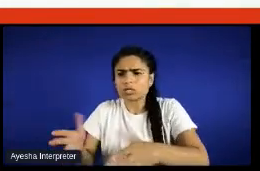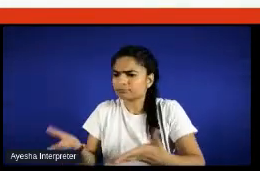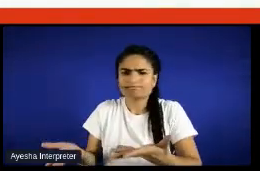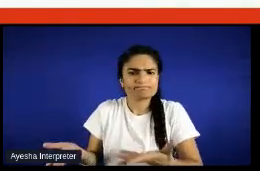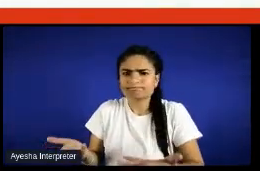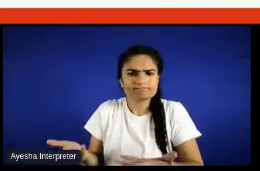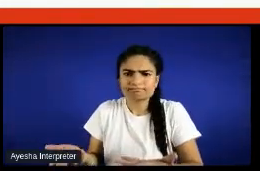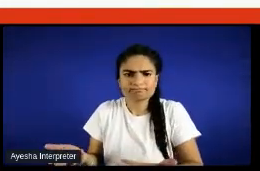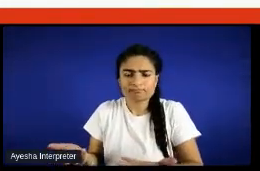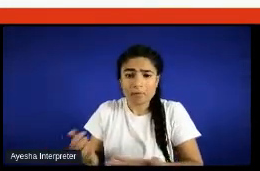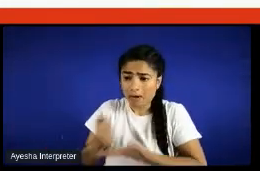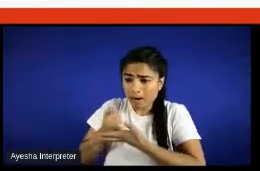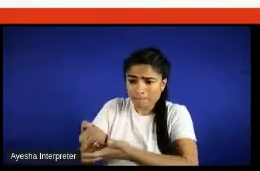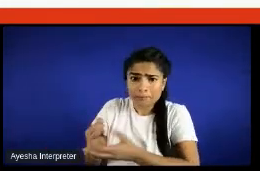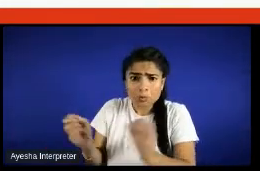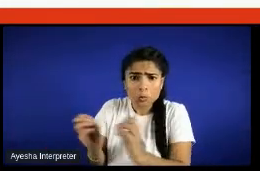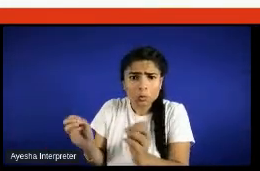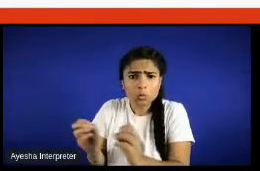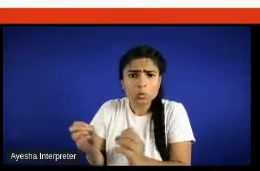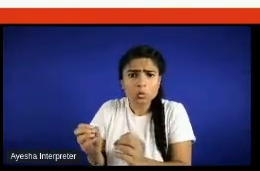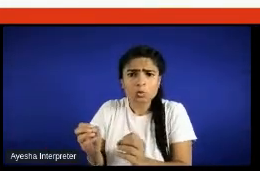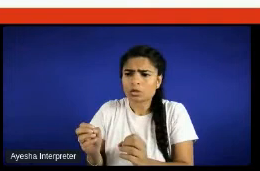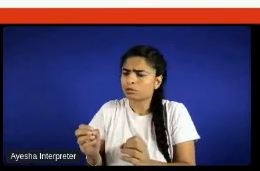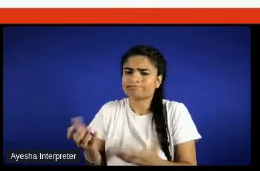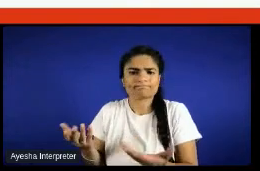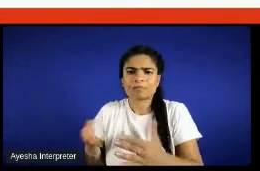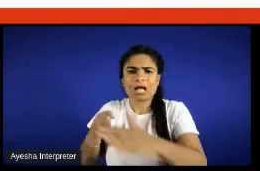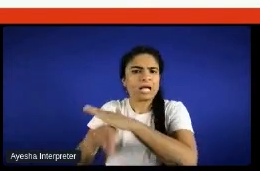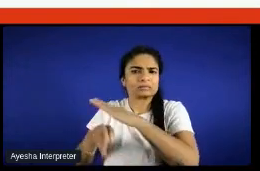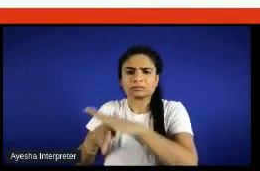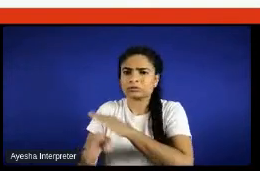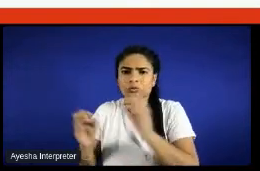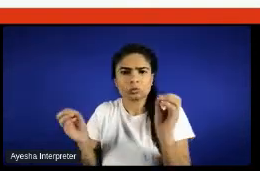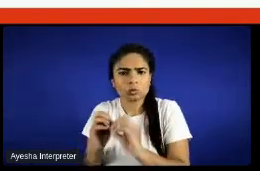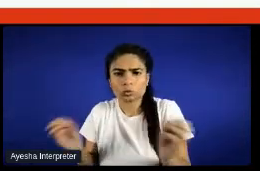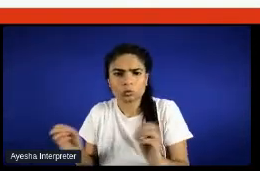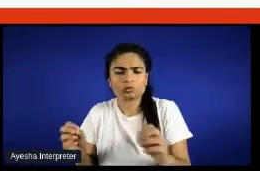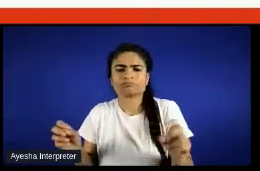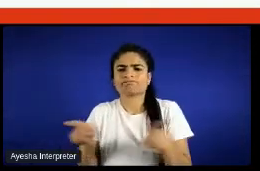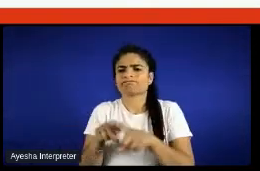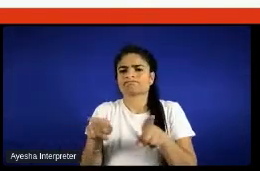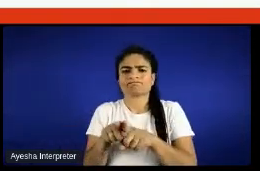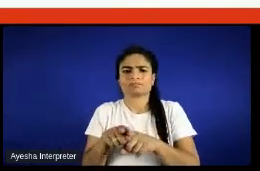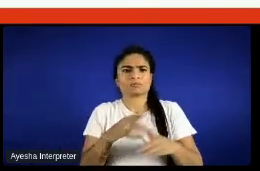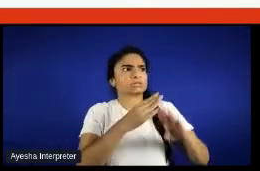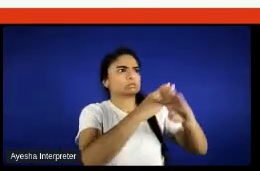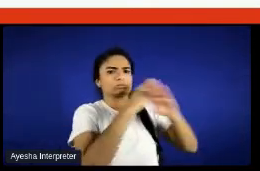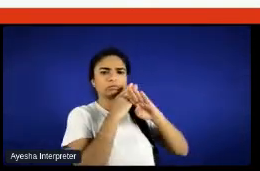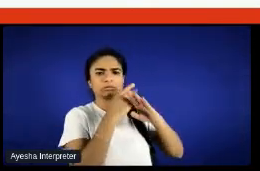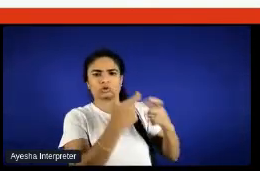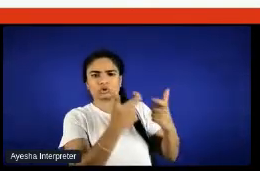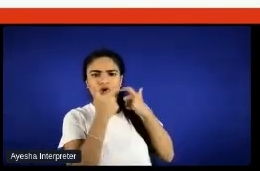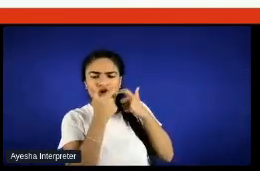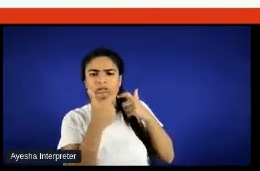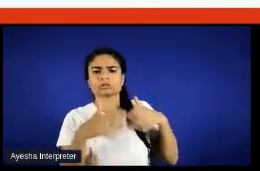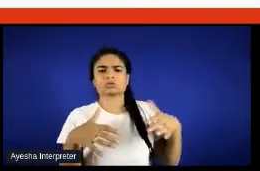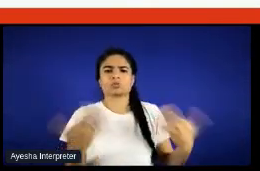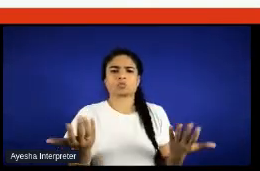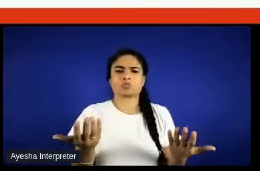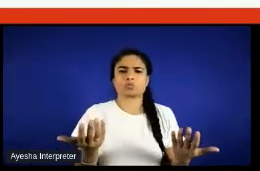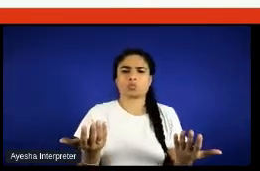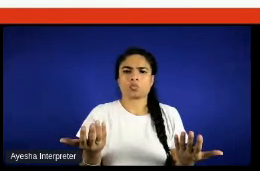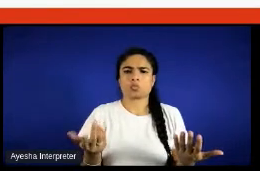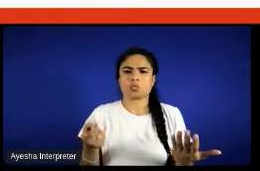access due to security or any other challenge that we may face within the country.